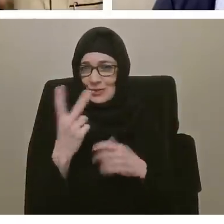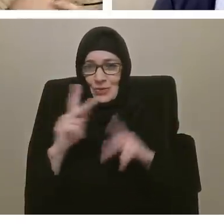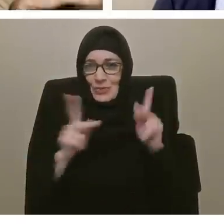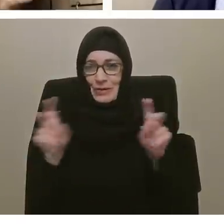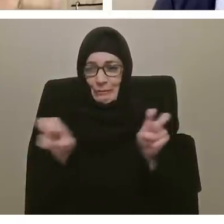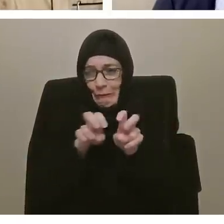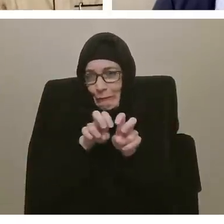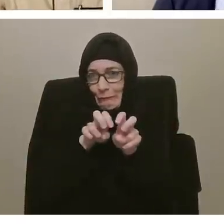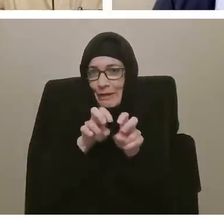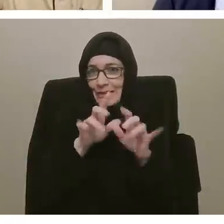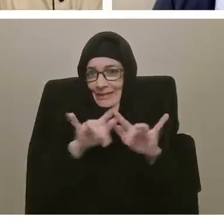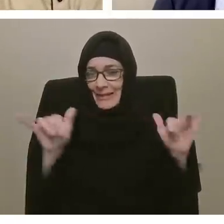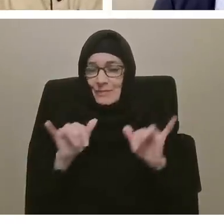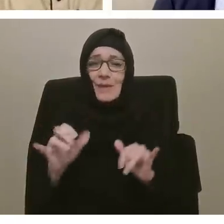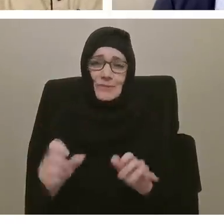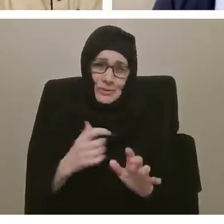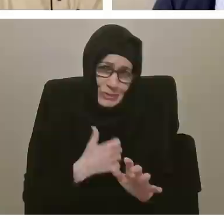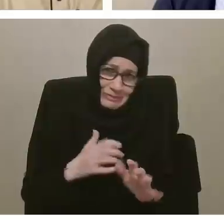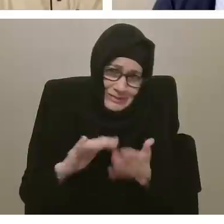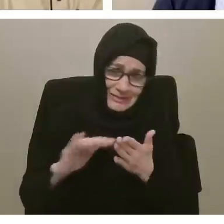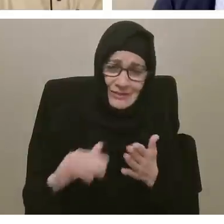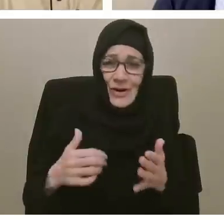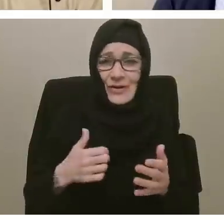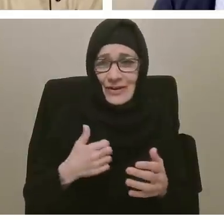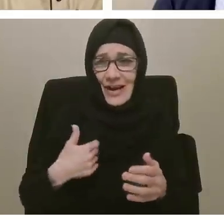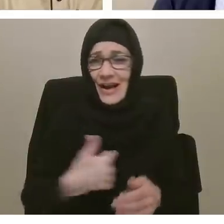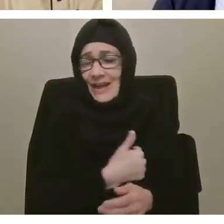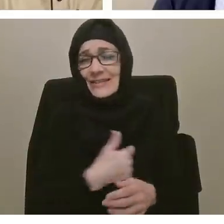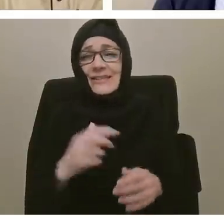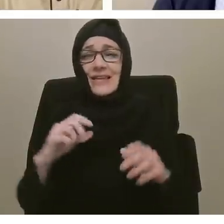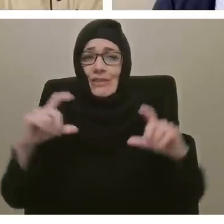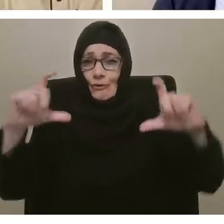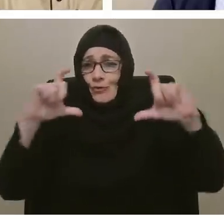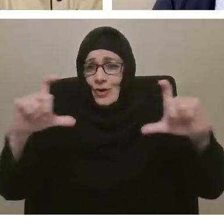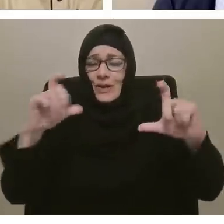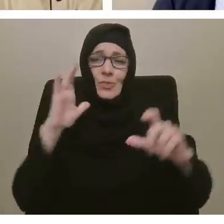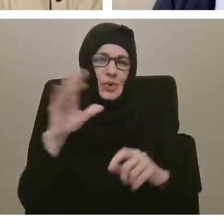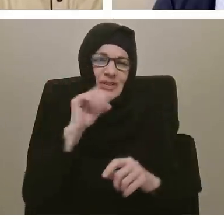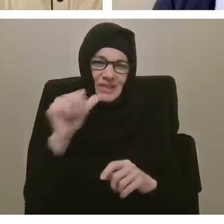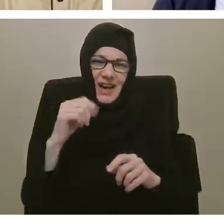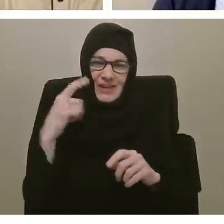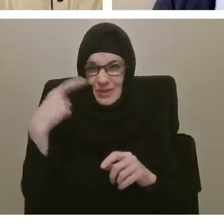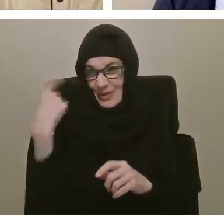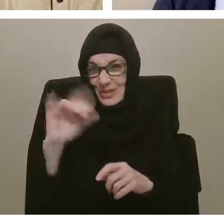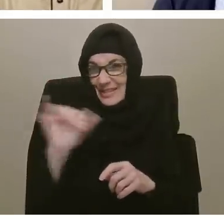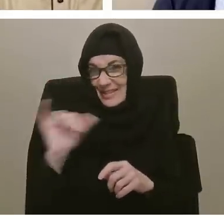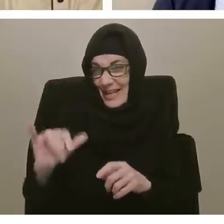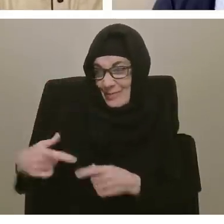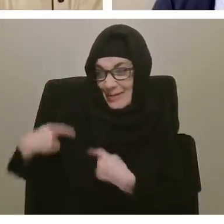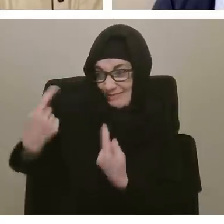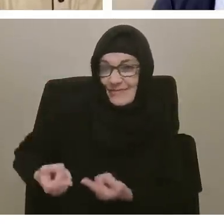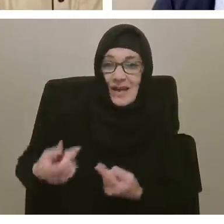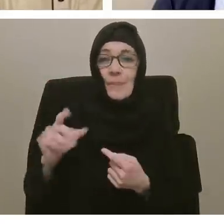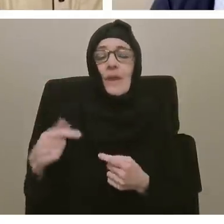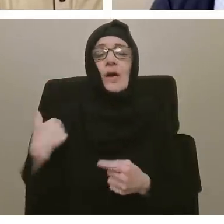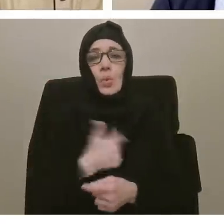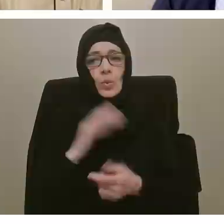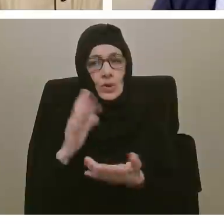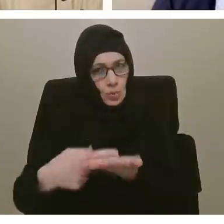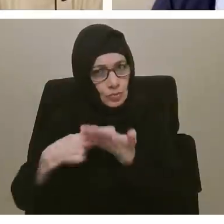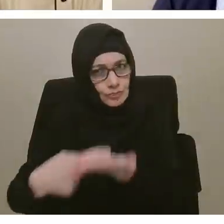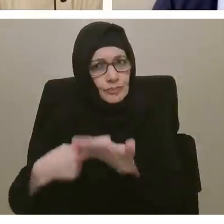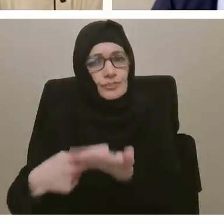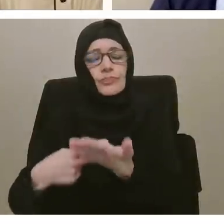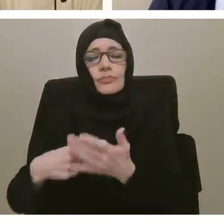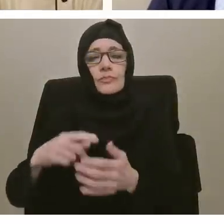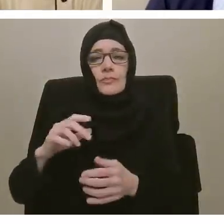and snug. The frame's going to be not as professional as usual. But inshallah ta'ala, we'll have a discussion about the most frequently recited juz